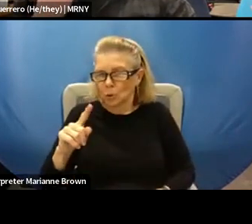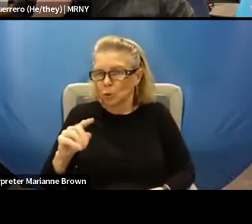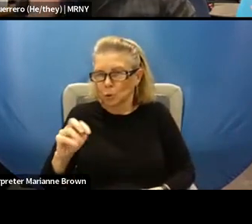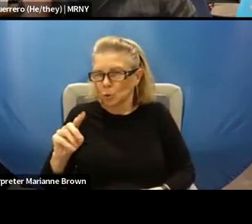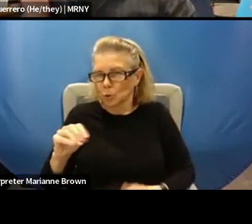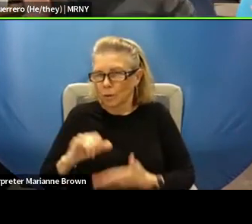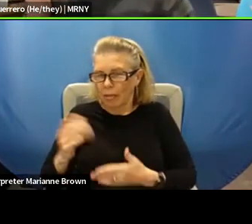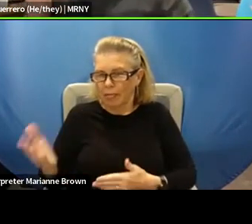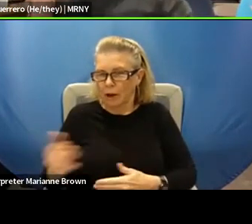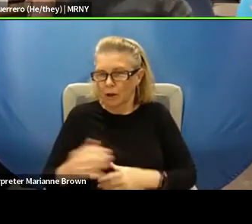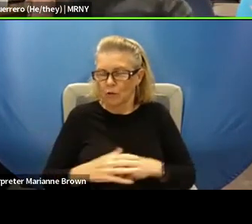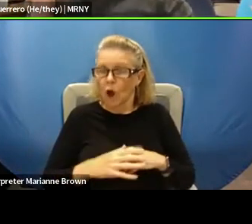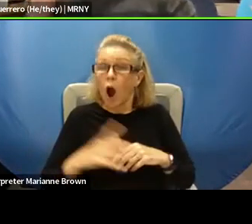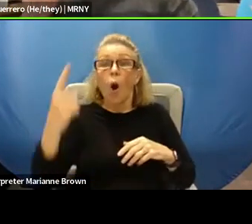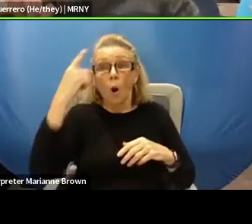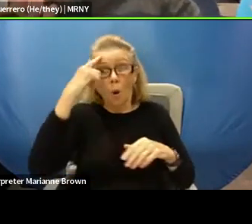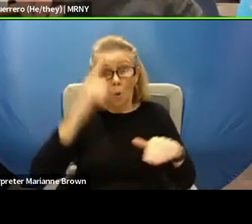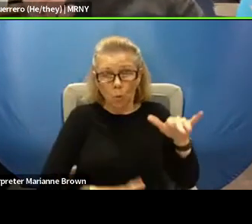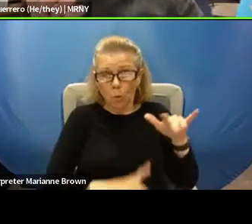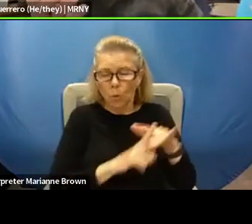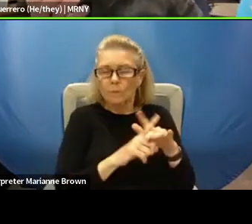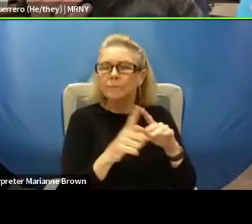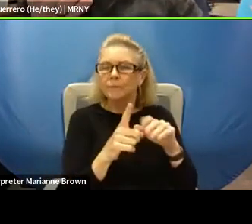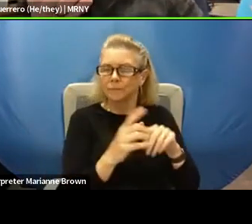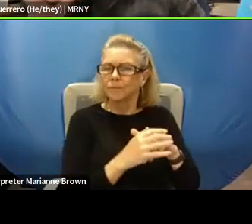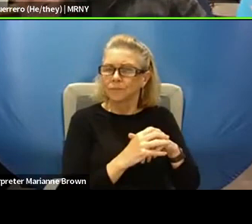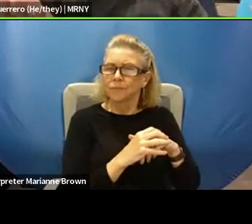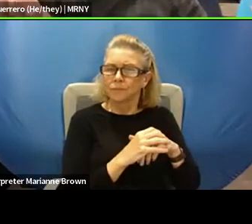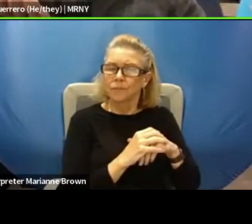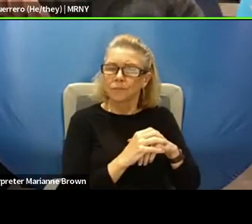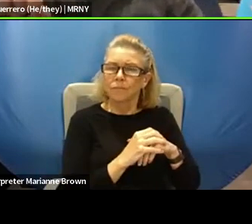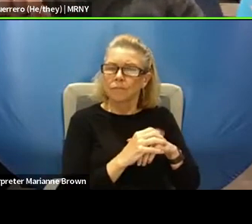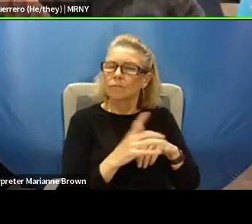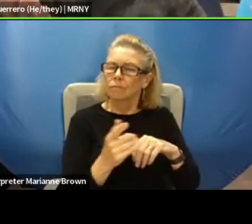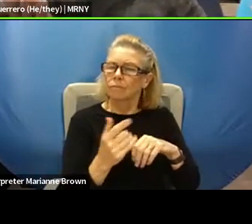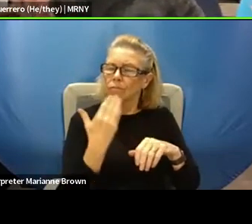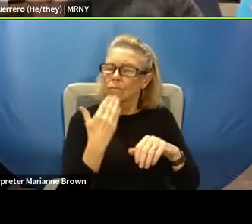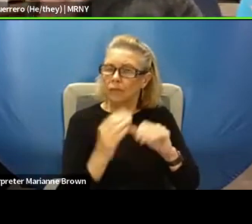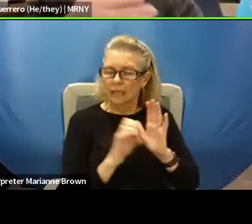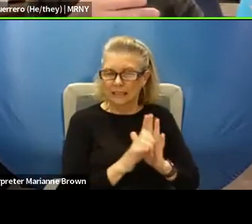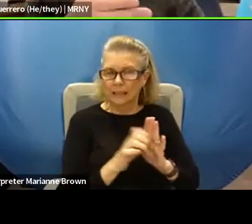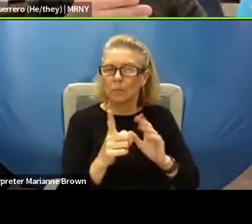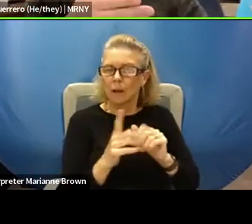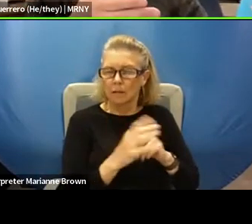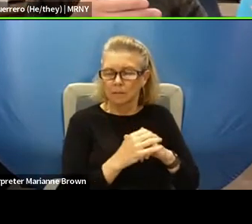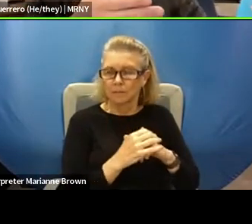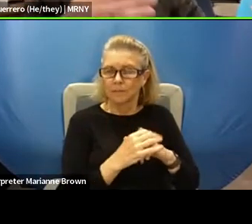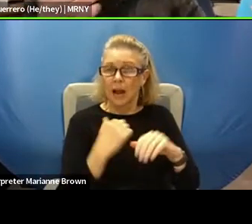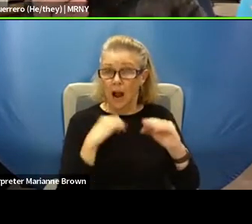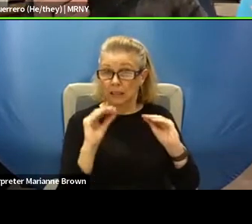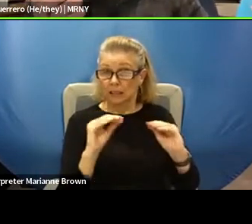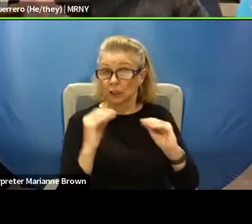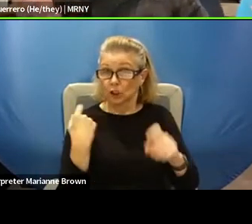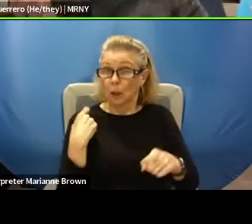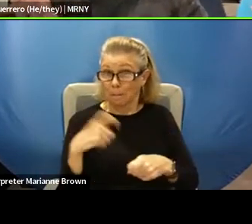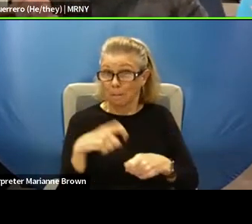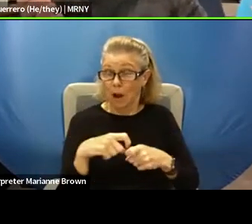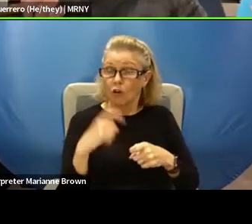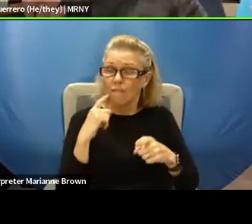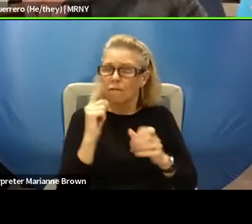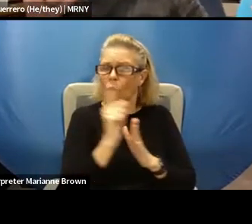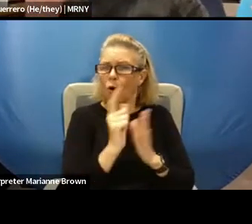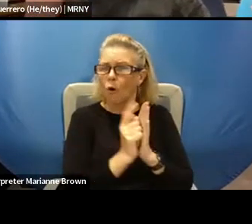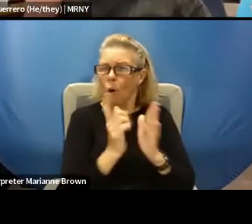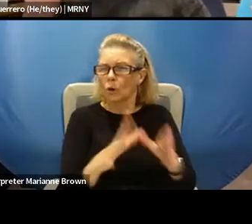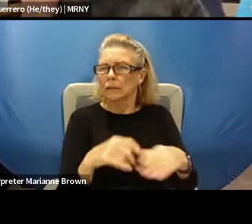Yeah. Oh, and the last thing, and I think, yeah, that's a very good example, right? Like I teach Spanish for lawyers at NYU,